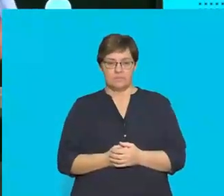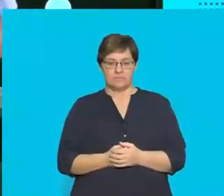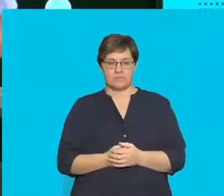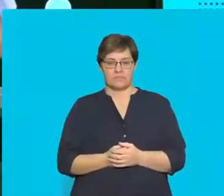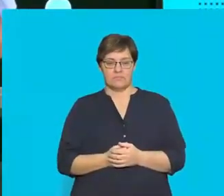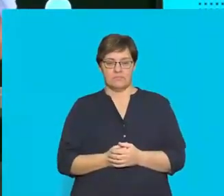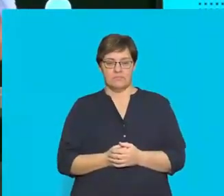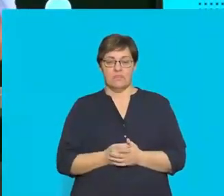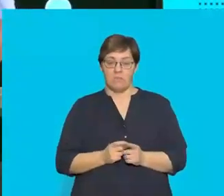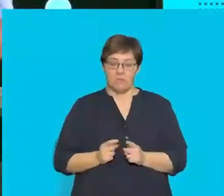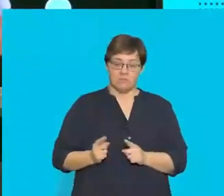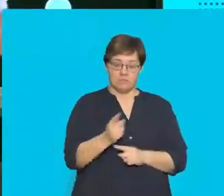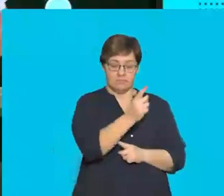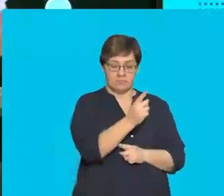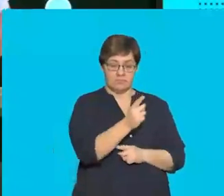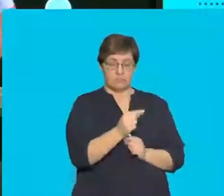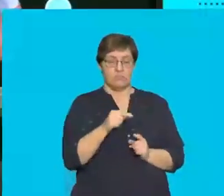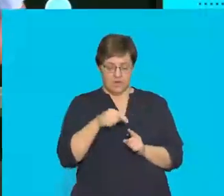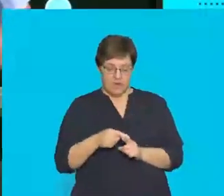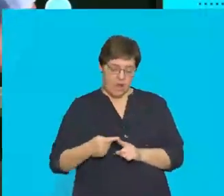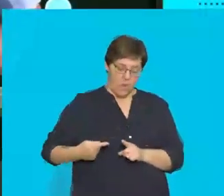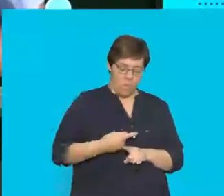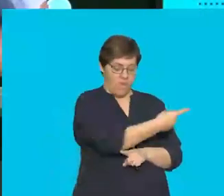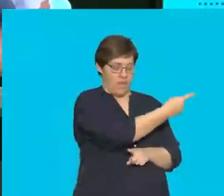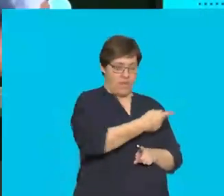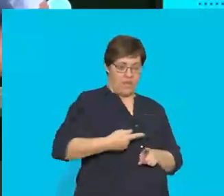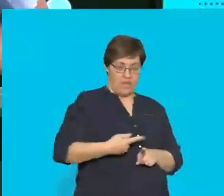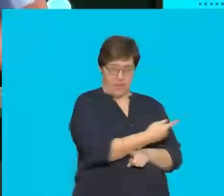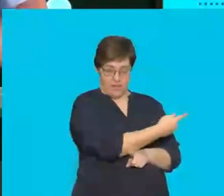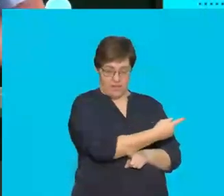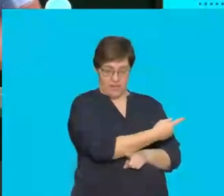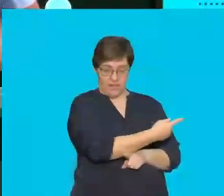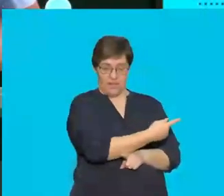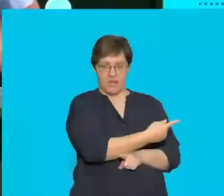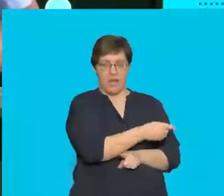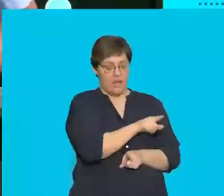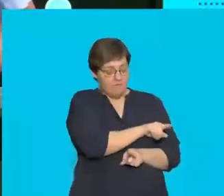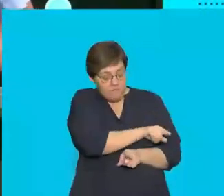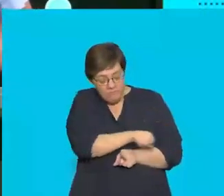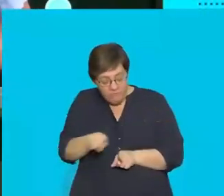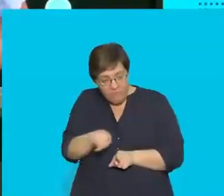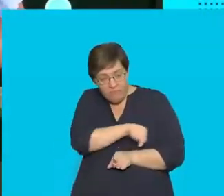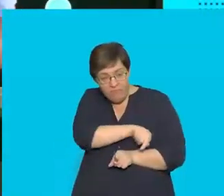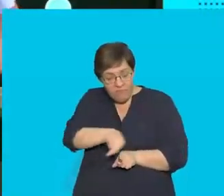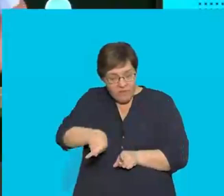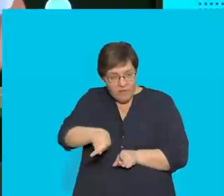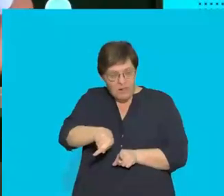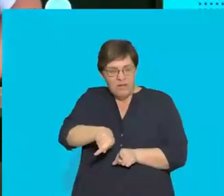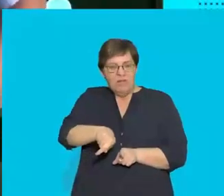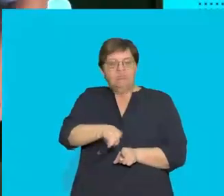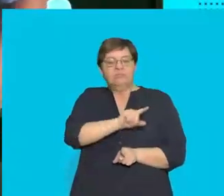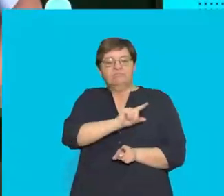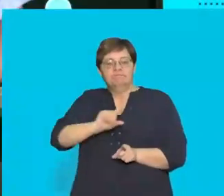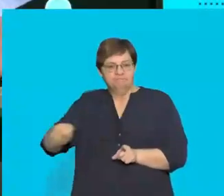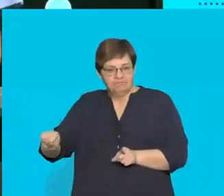are away from the North Pole. If they're moving towards the end of a magnet, a bar magnet, then we'll